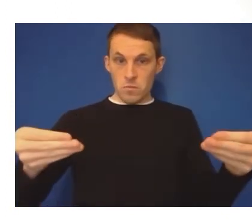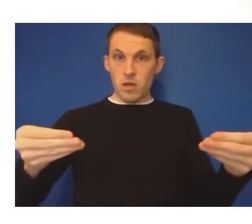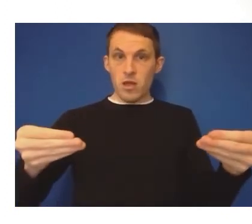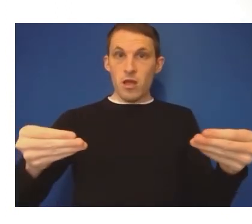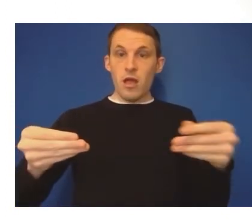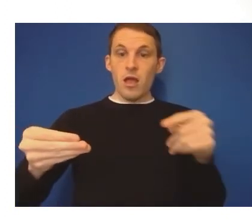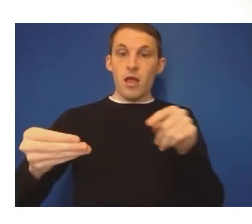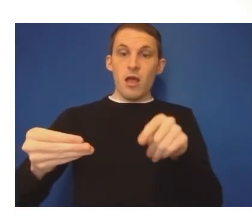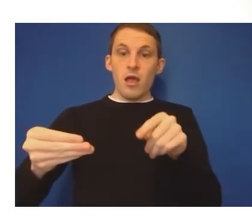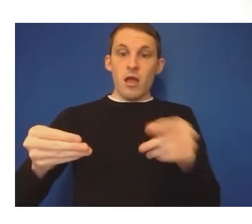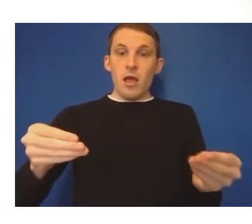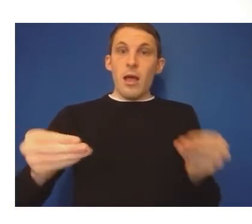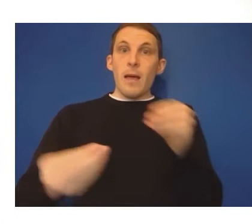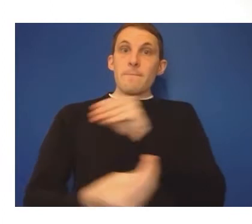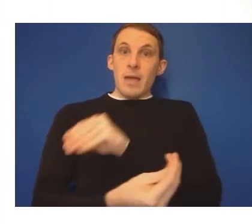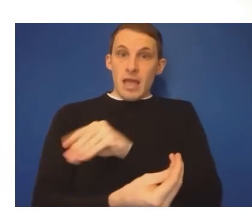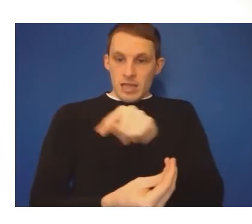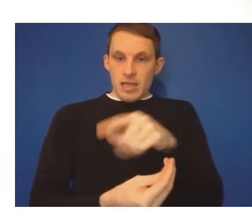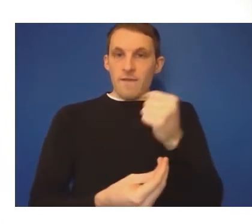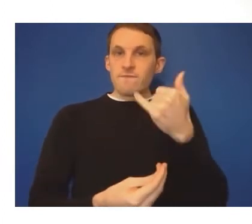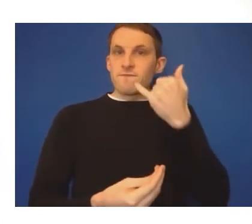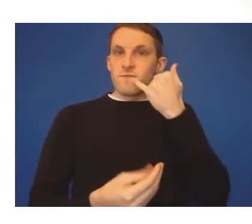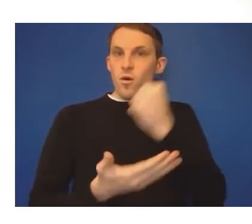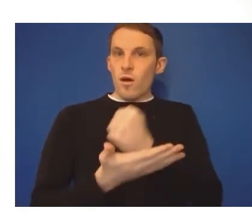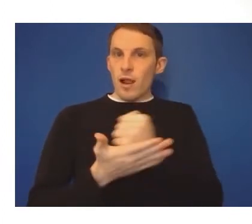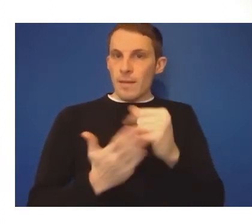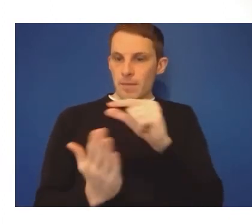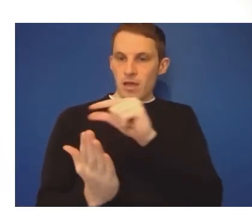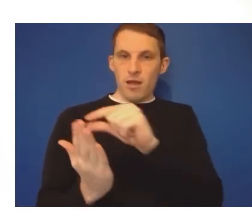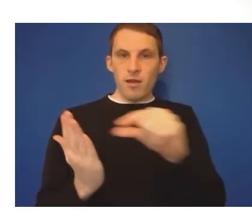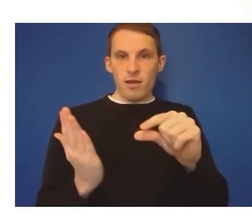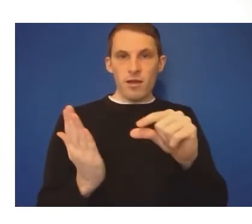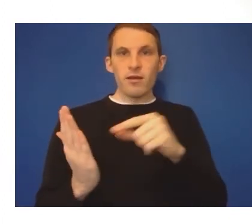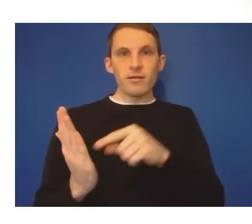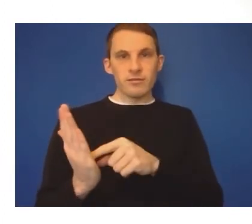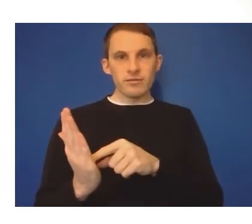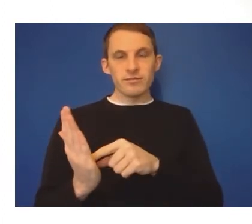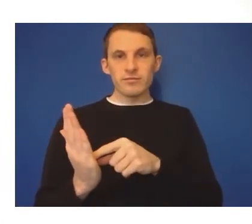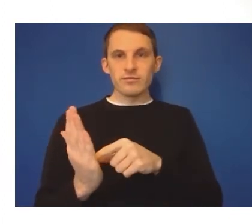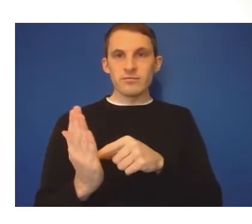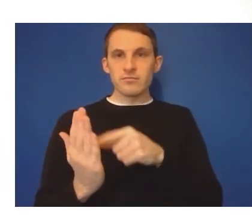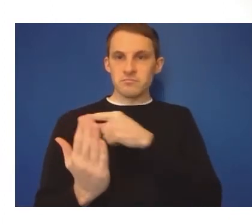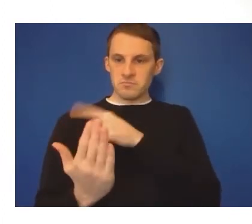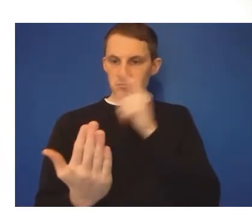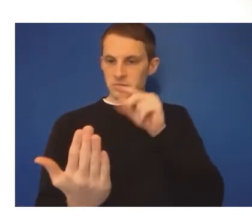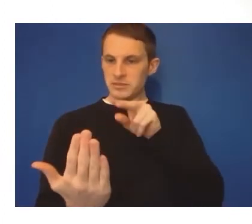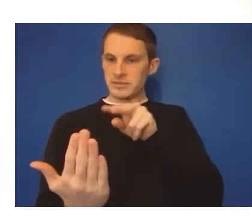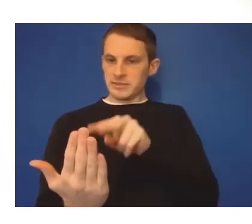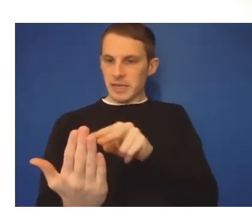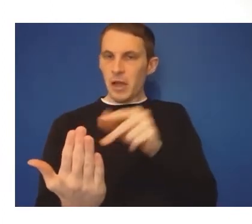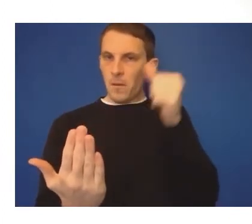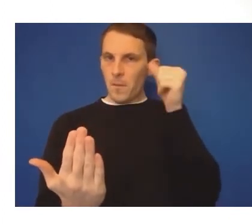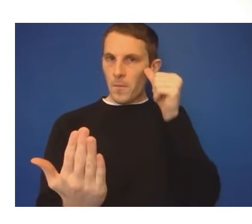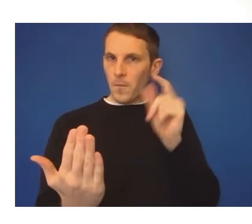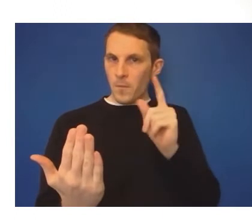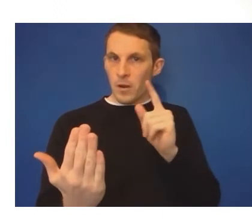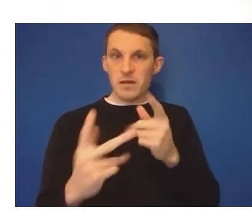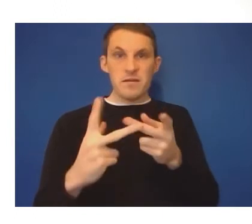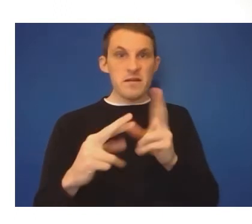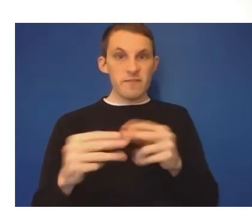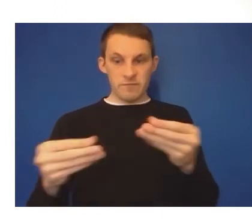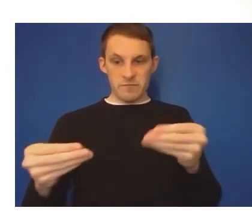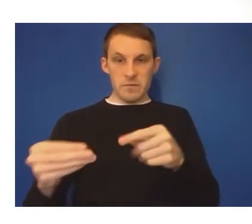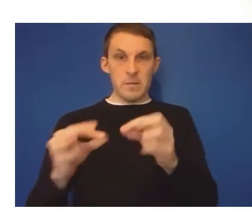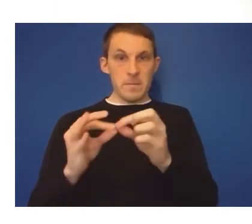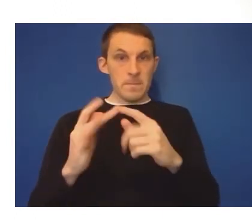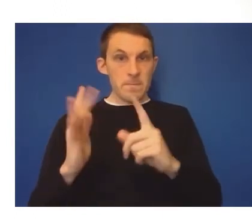so we talked about the kind of language that you would use that might make it more useful for someone, So something along the lines of, if you are worried about this bill or